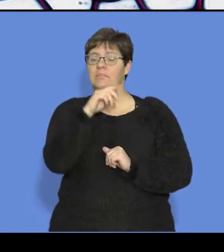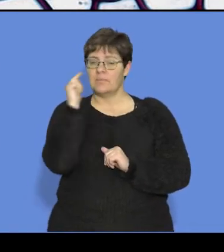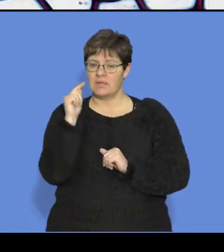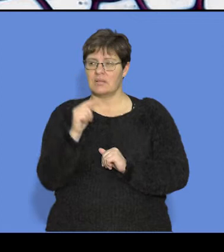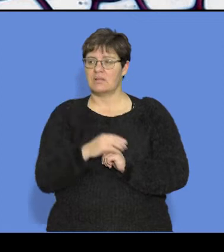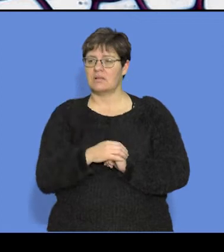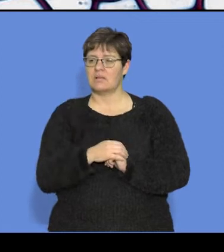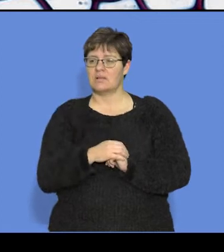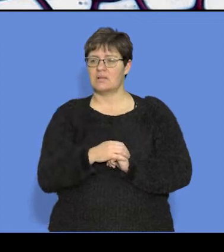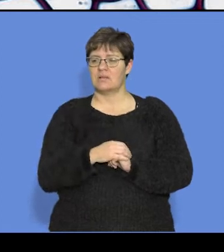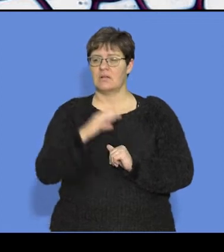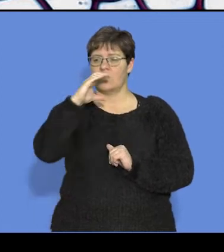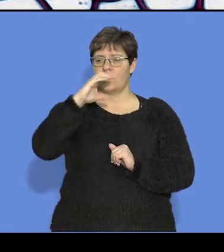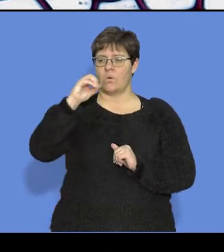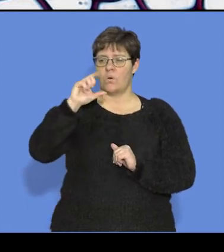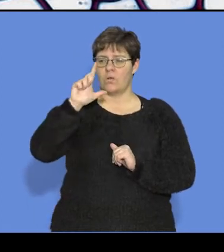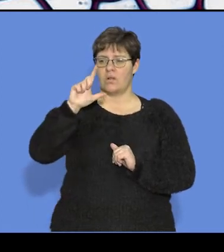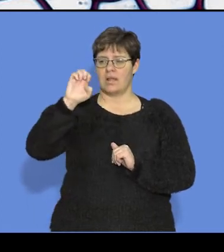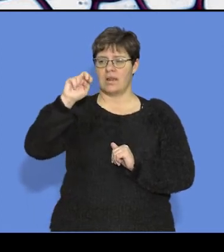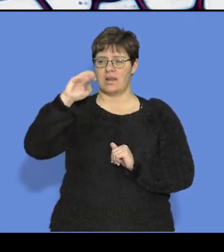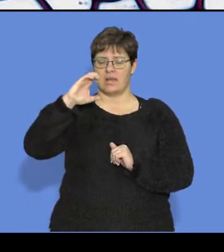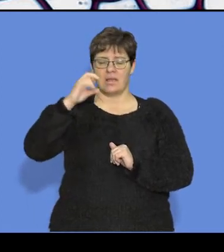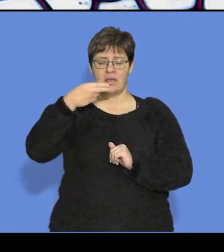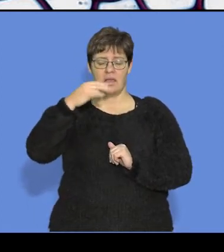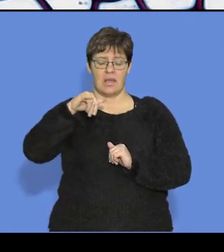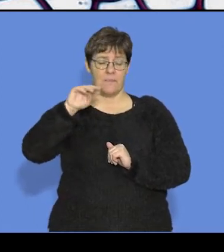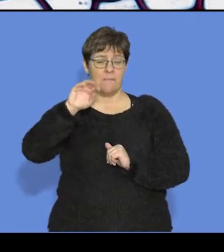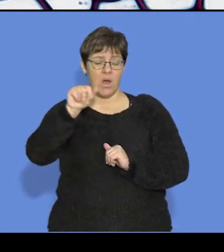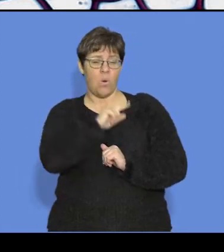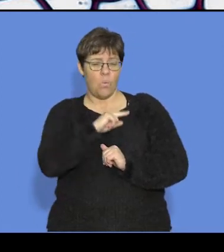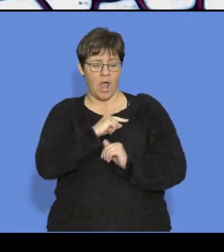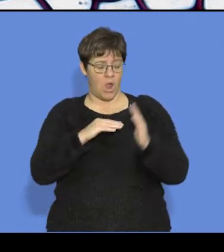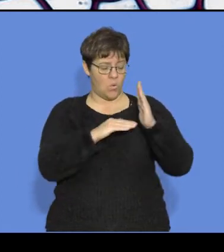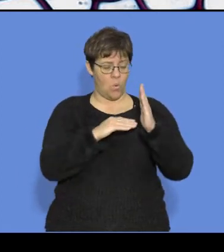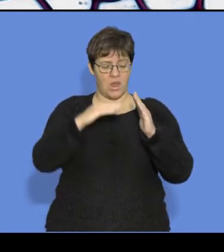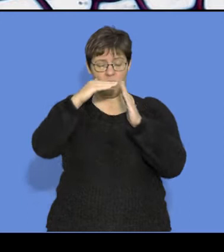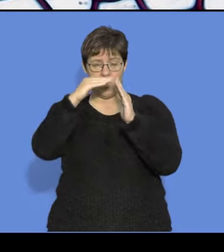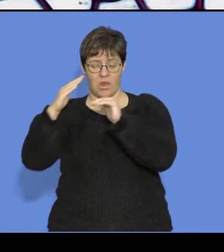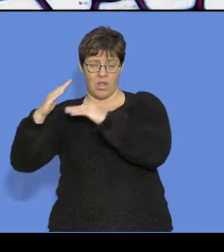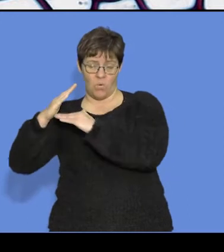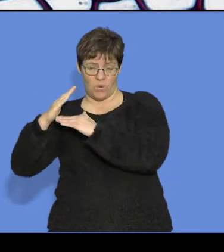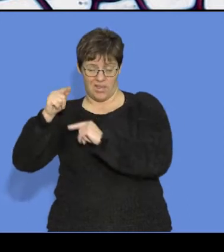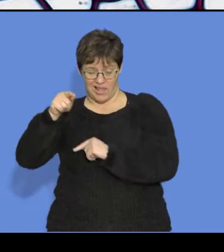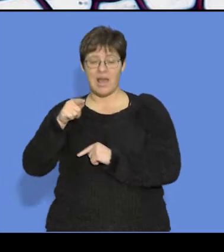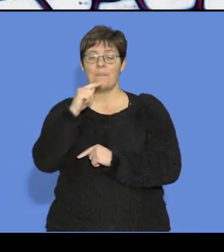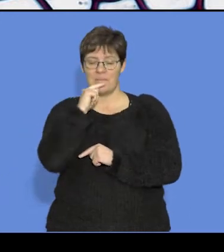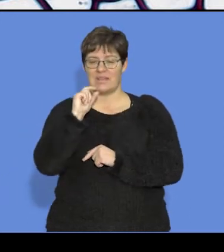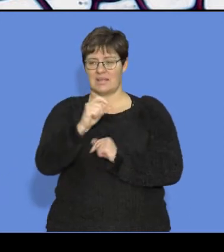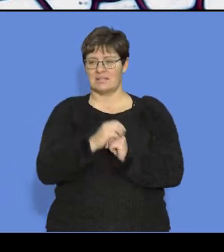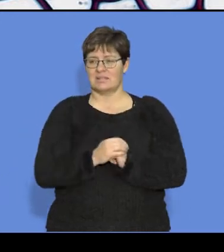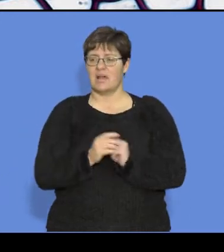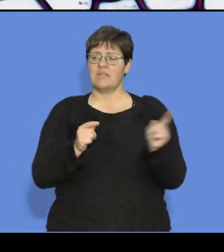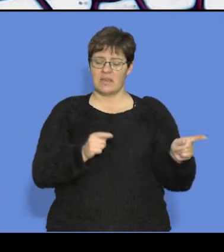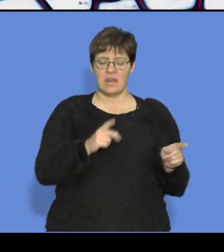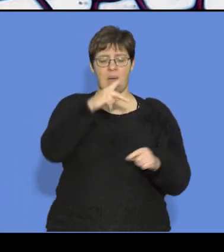cells because they have thickened corners. These cells here are parenchyma cells because they're